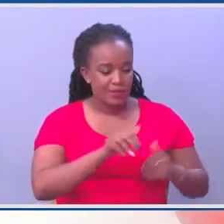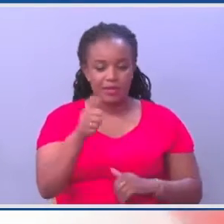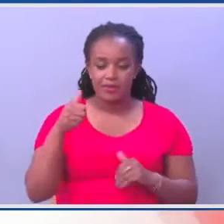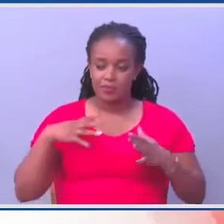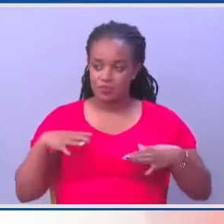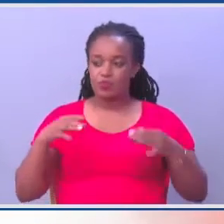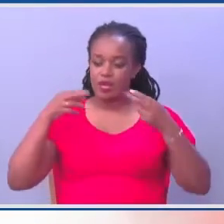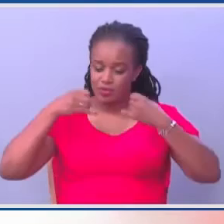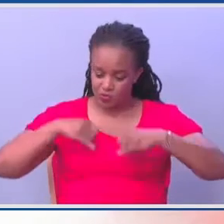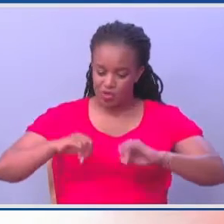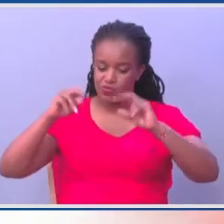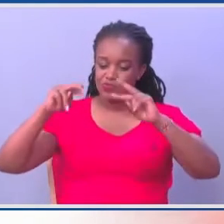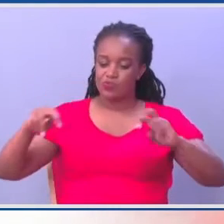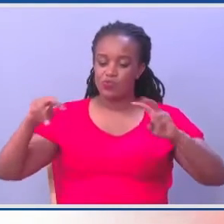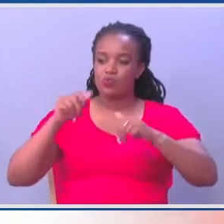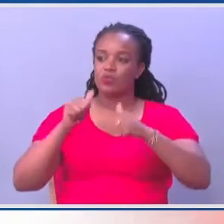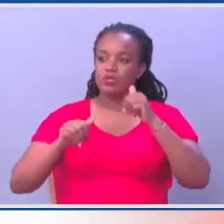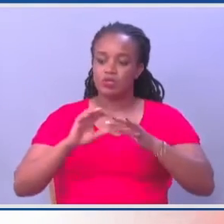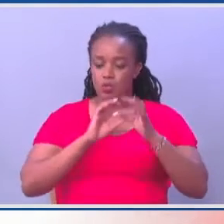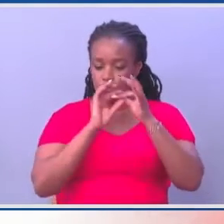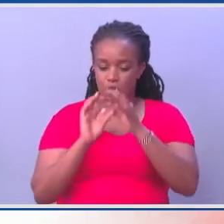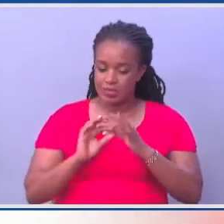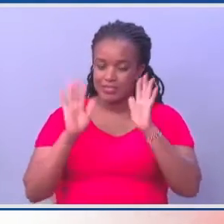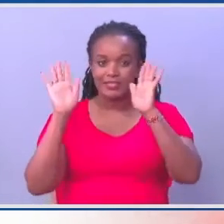which faction, which coalition will be able to